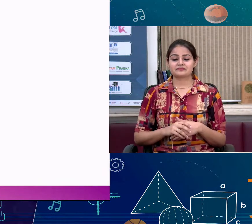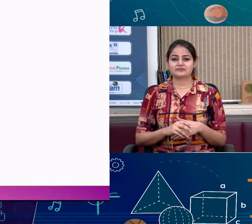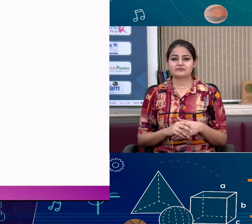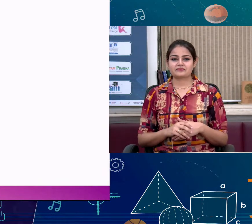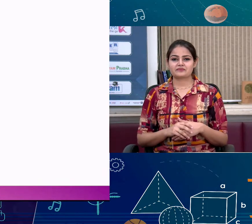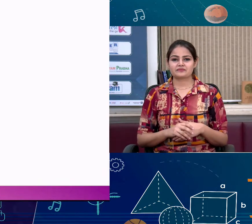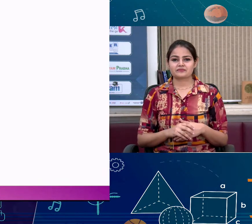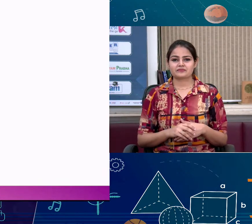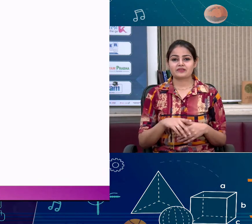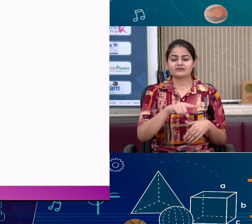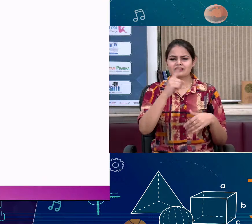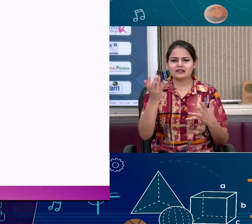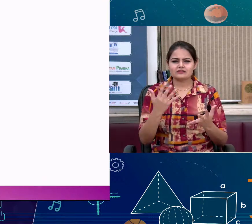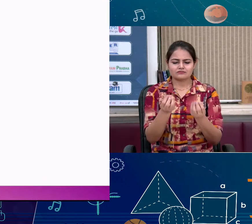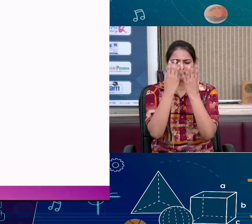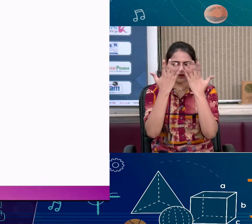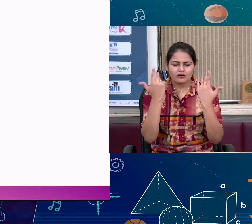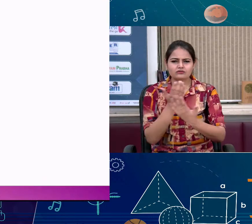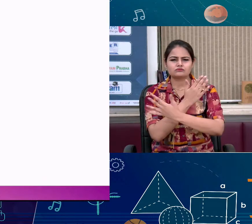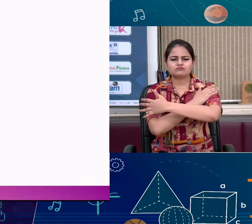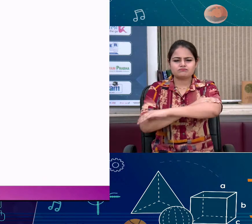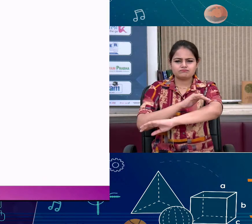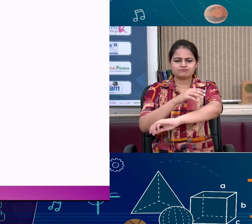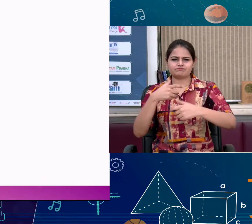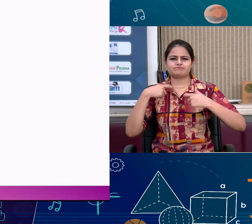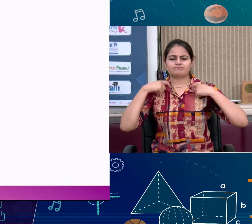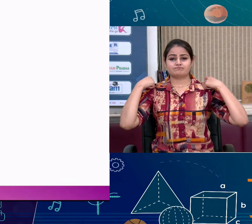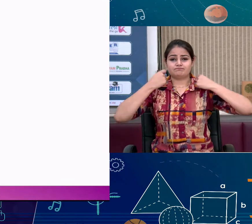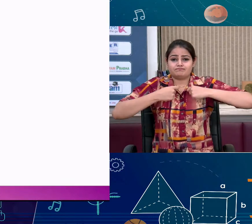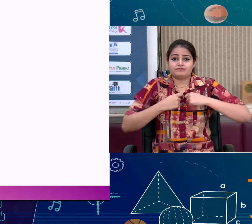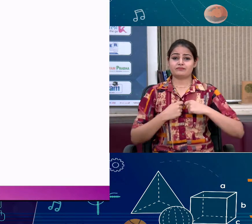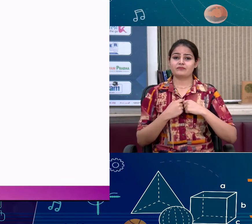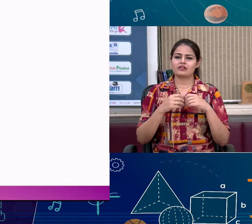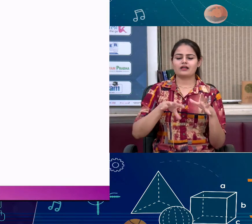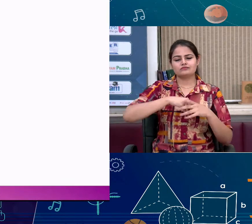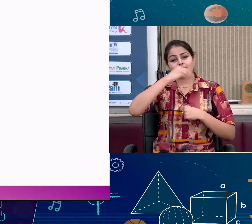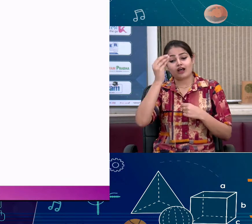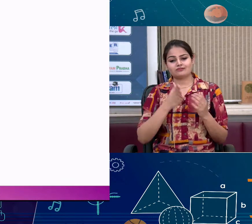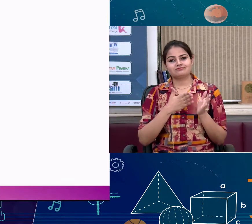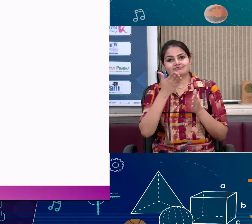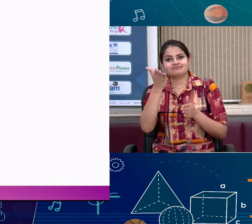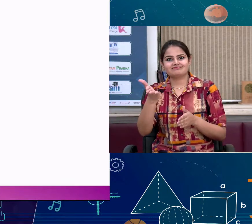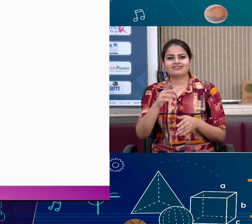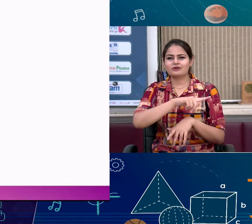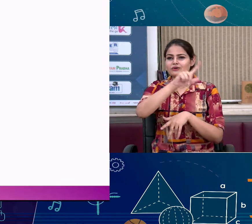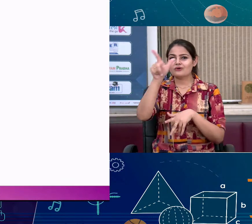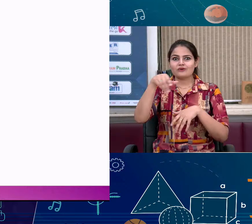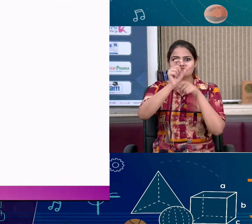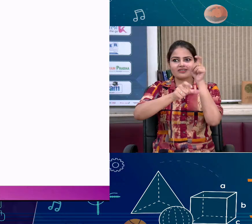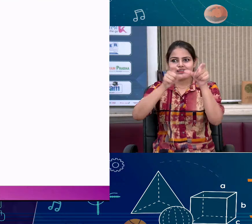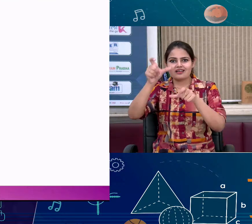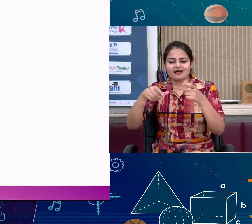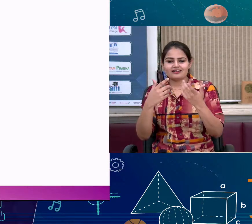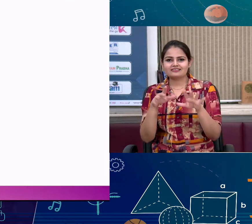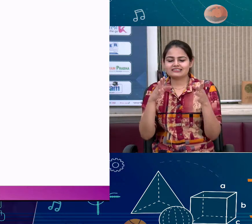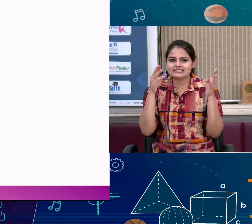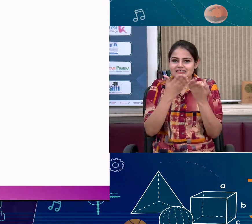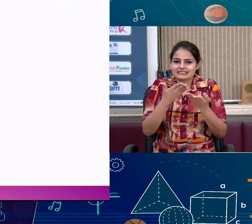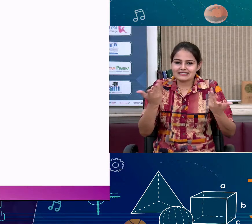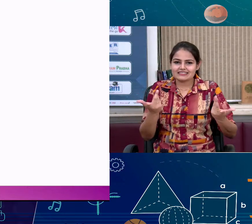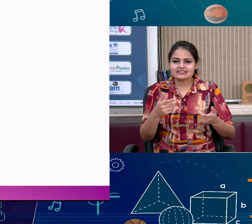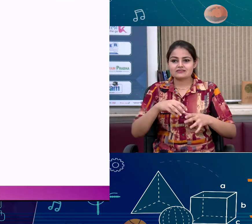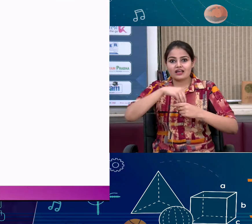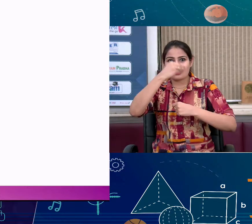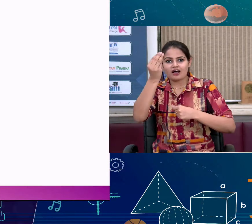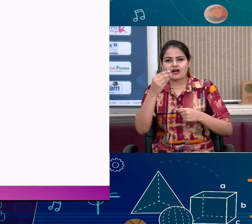wash up yourself, dress up and come on out, because everyone is out. And who all is out? The cow,